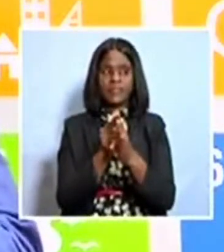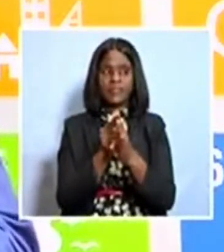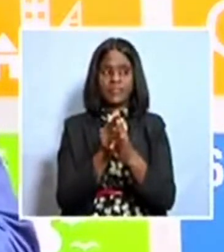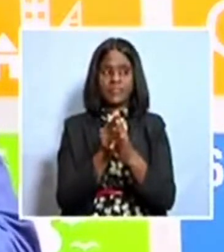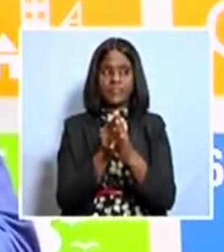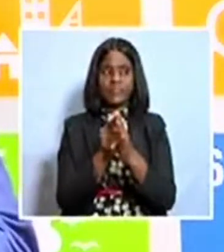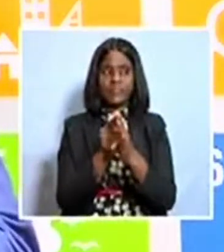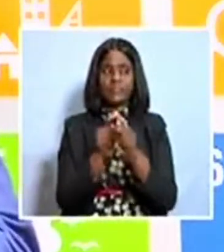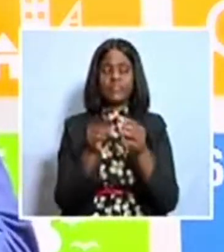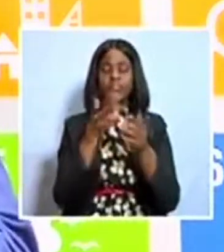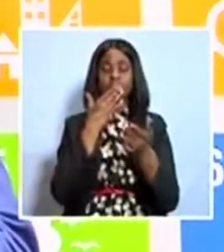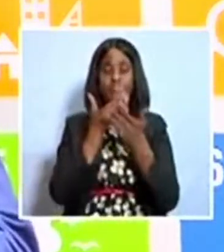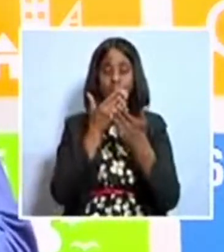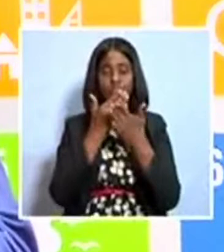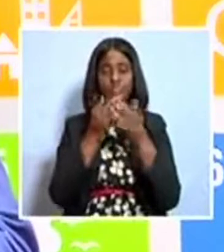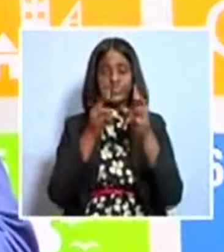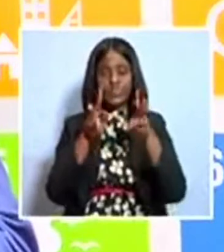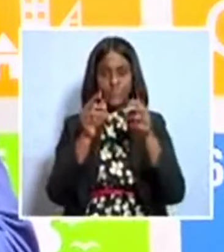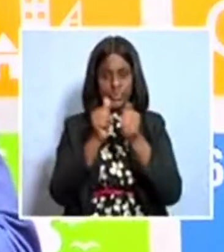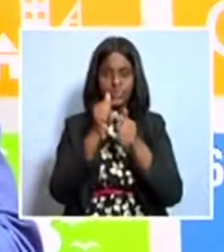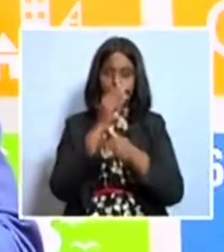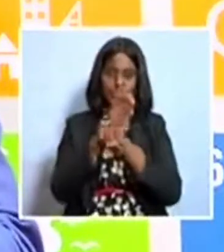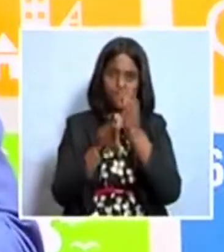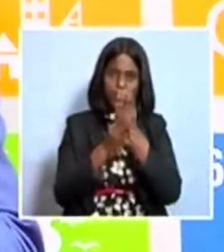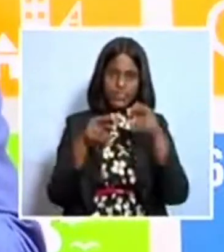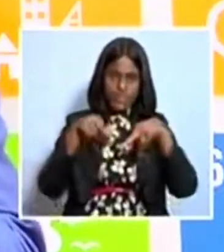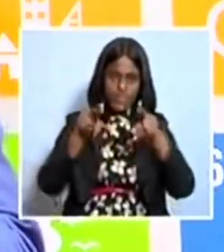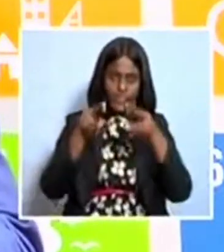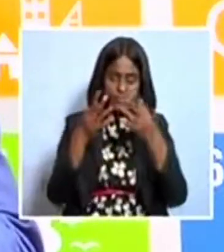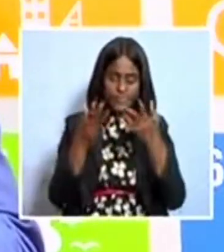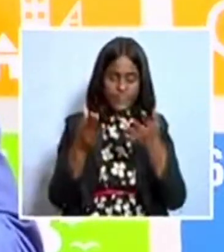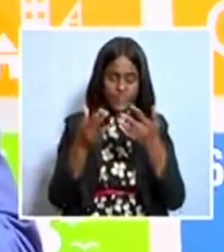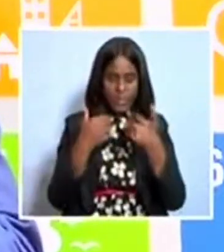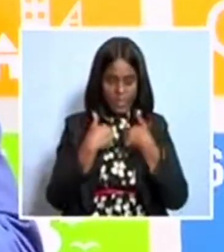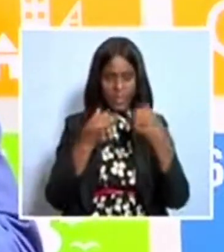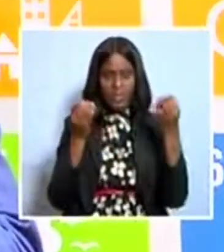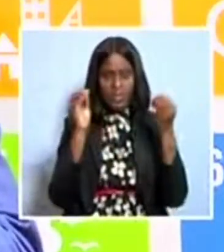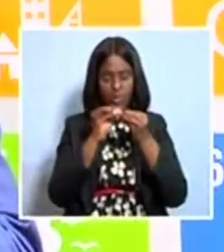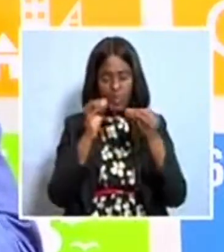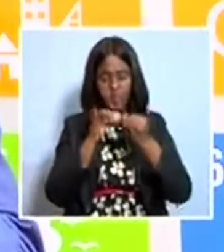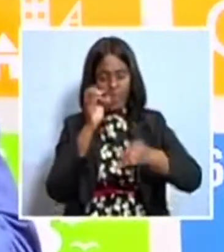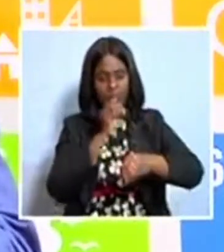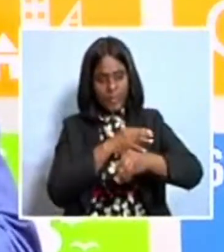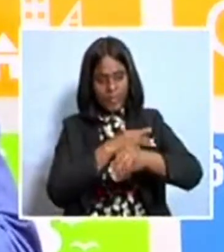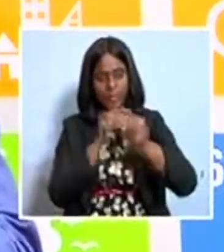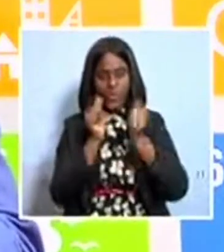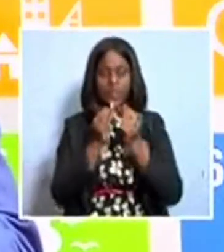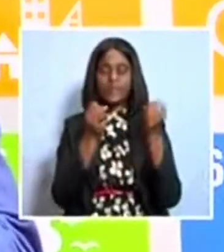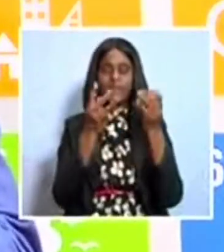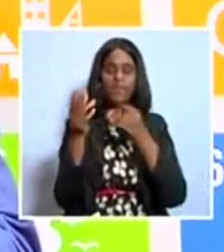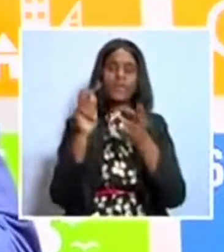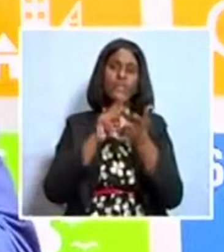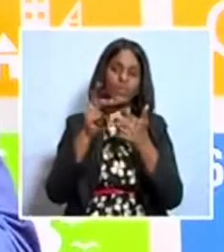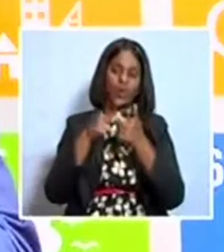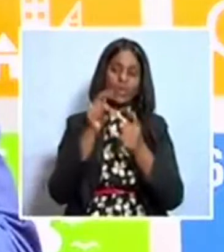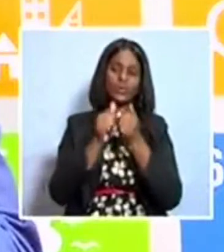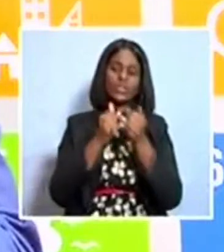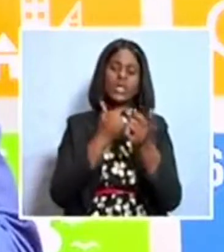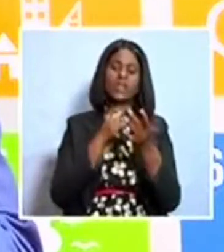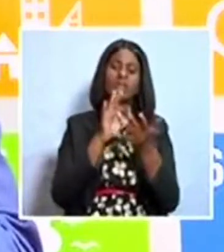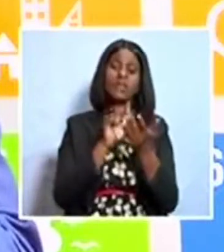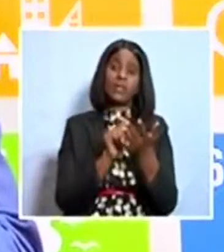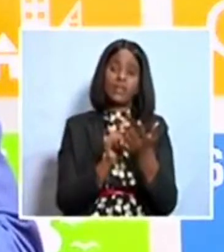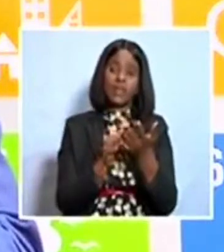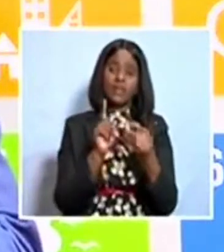better direction in terms of road infrastructure. There are a lot of investments and a lot of programs supporting the road infrastructure,